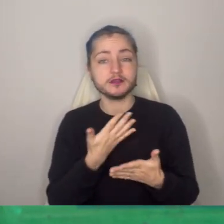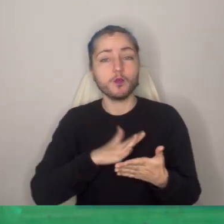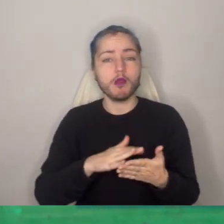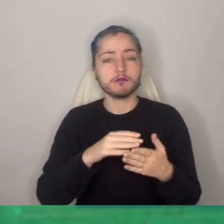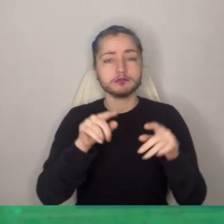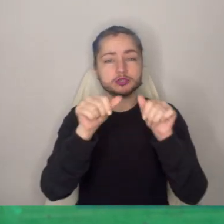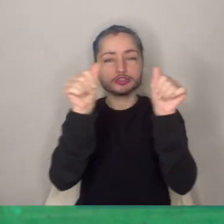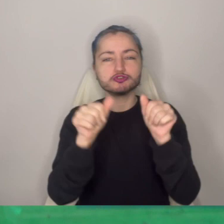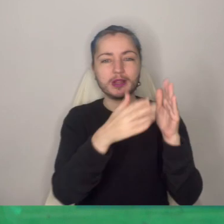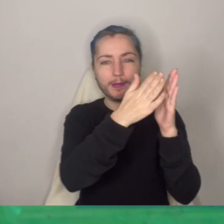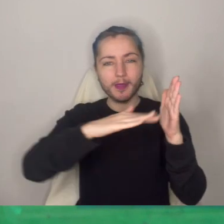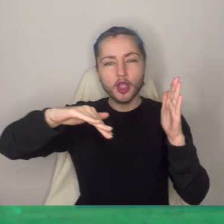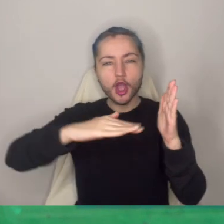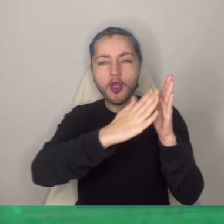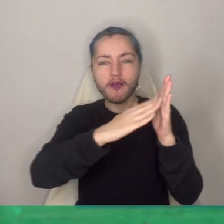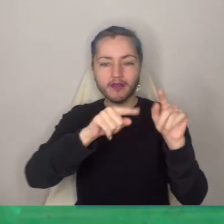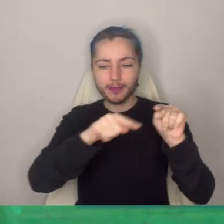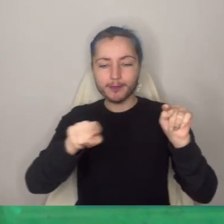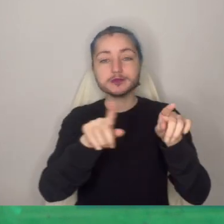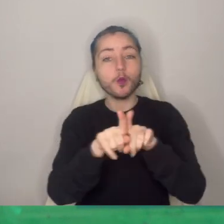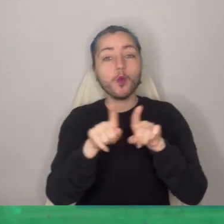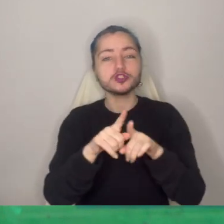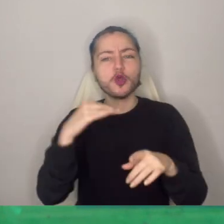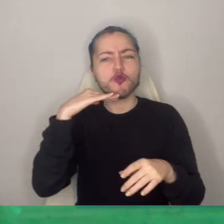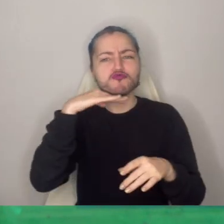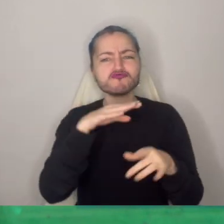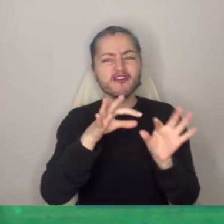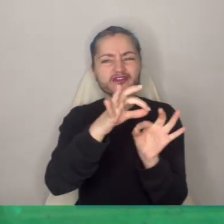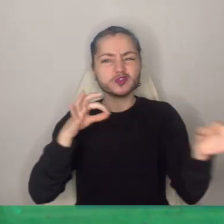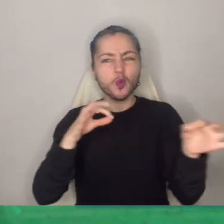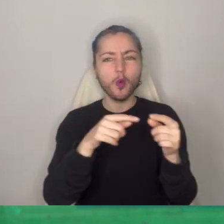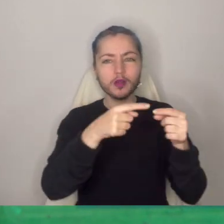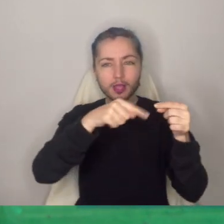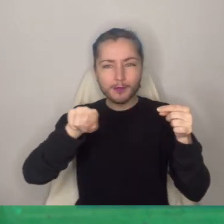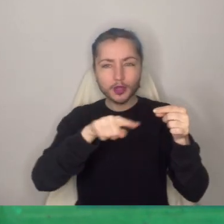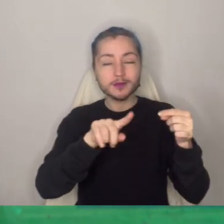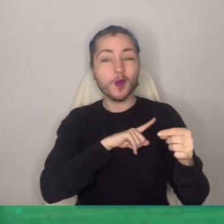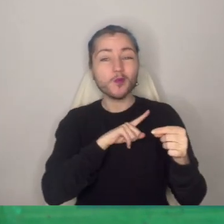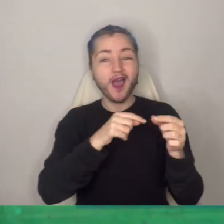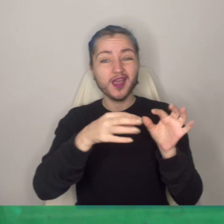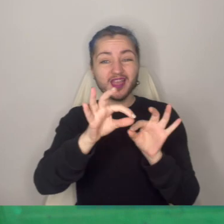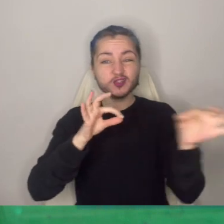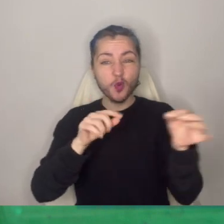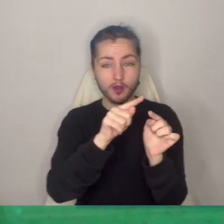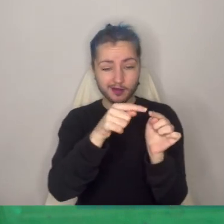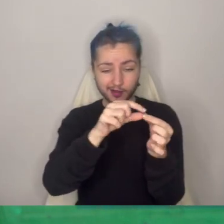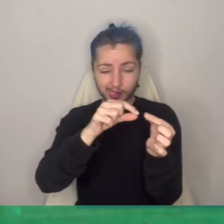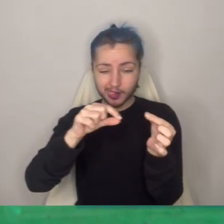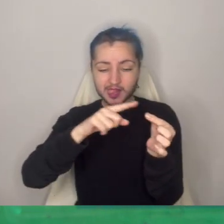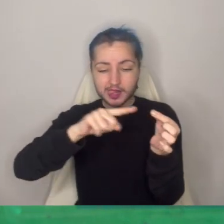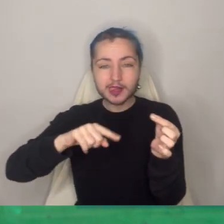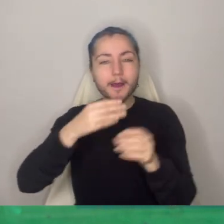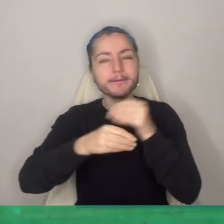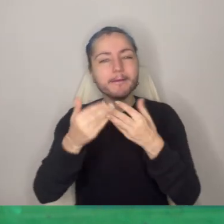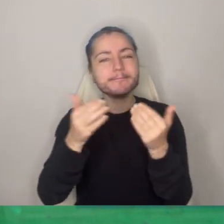bottom and have the rough edge on the bottom. And the reason for this is because that rough edge is going to go darker. So you can see here where you've got